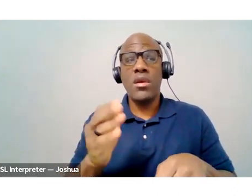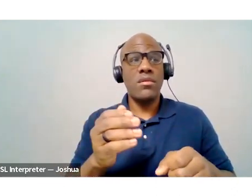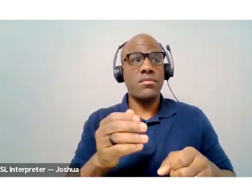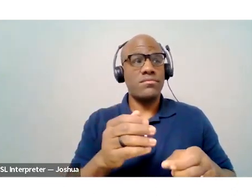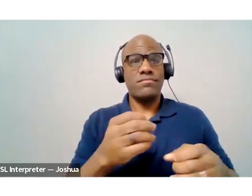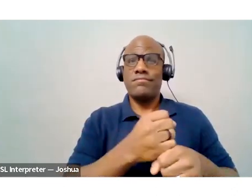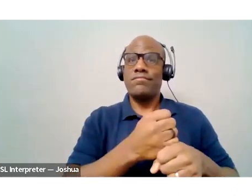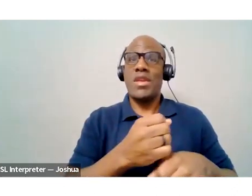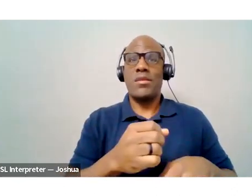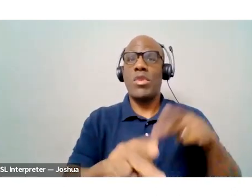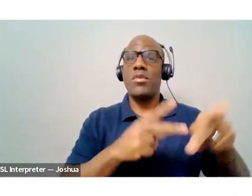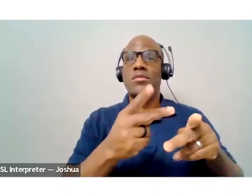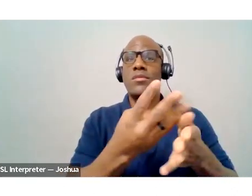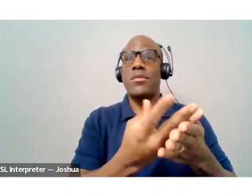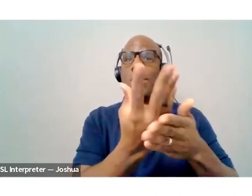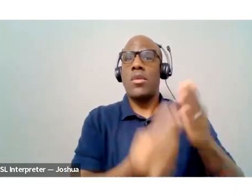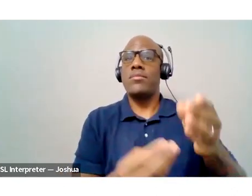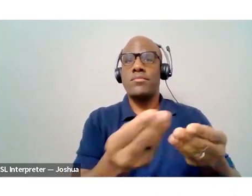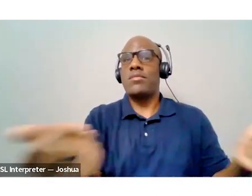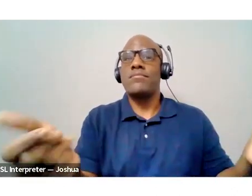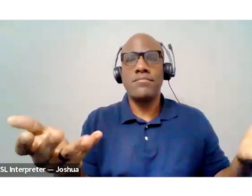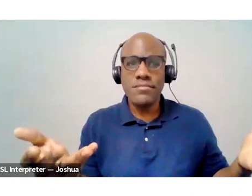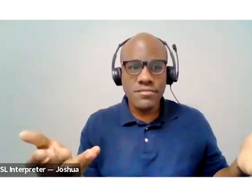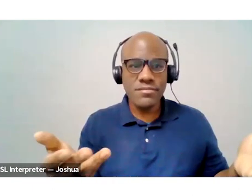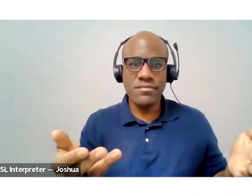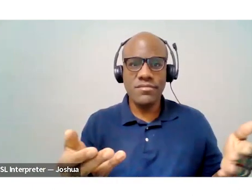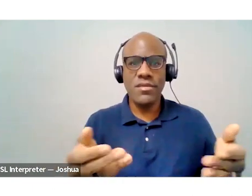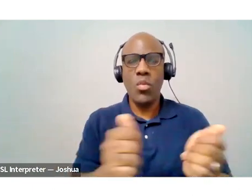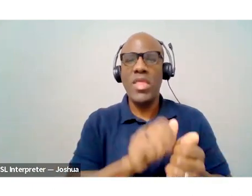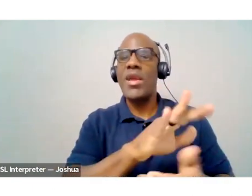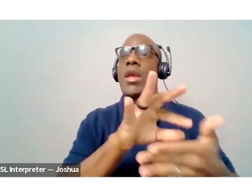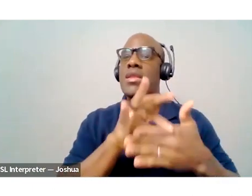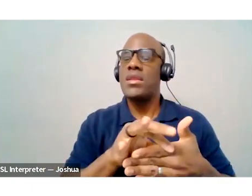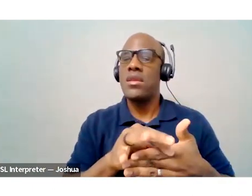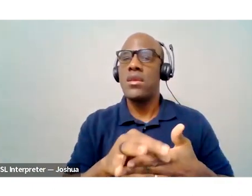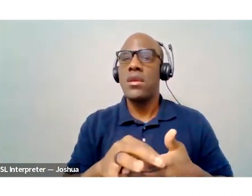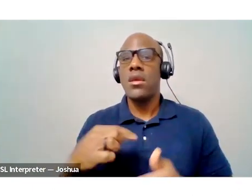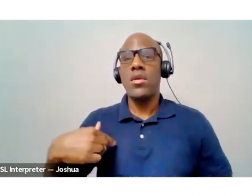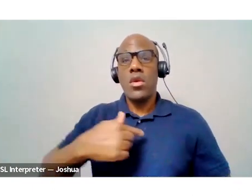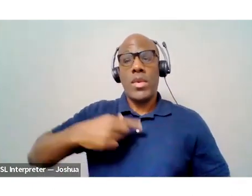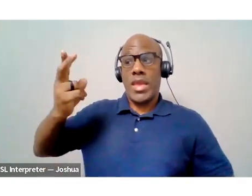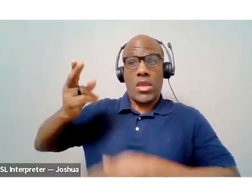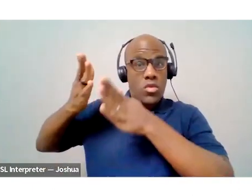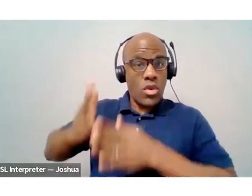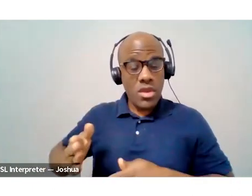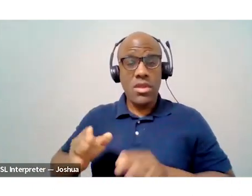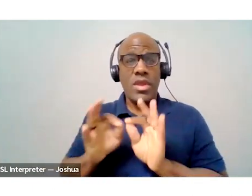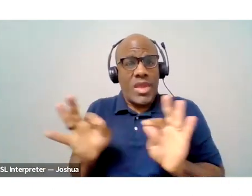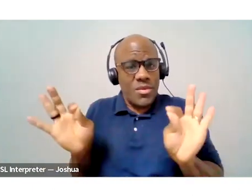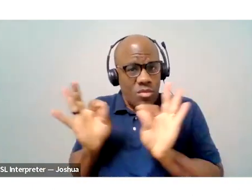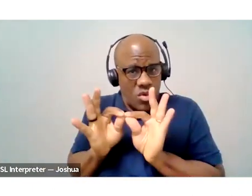robustness of content that's available. So we're crucial to that. And being history makers, there's a field